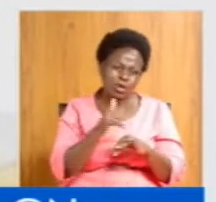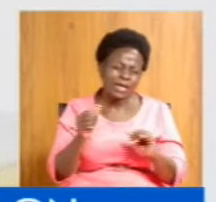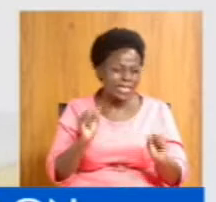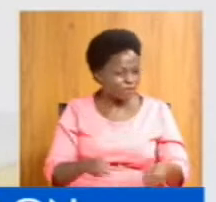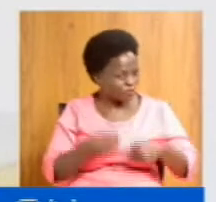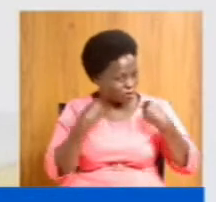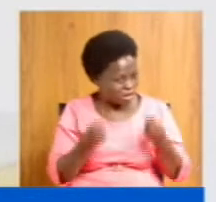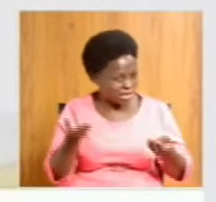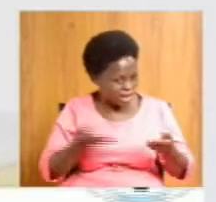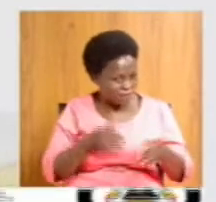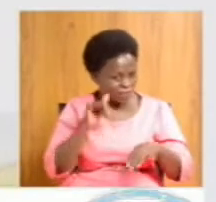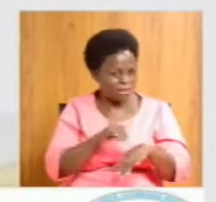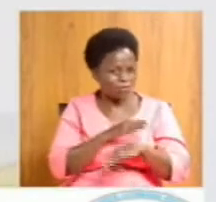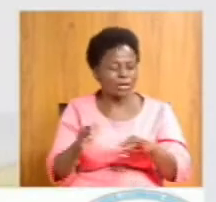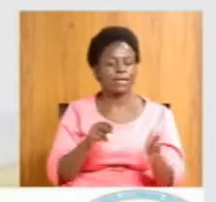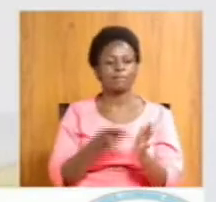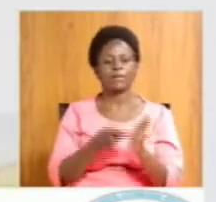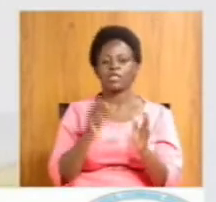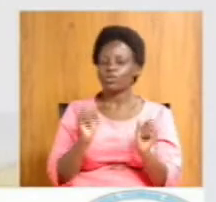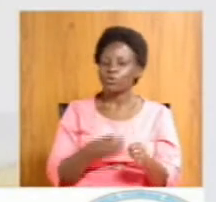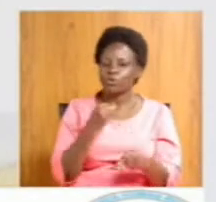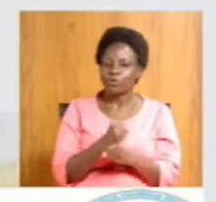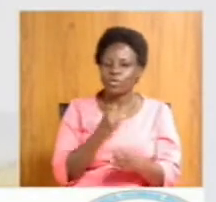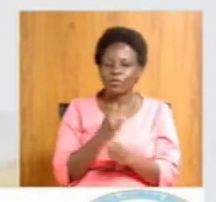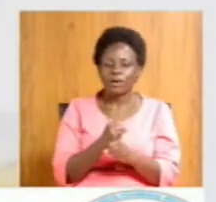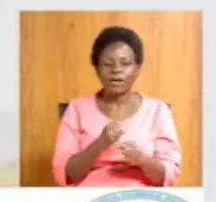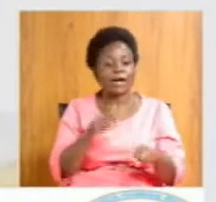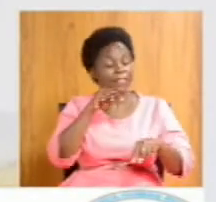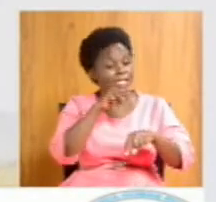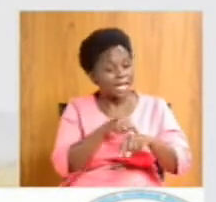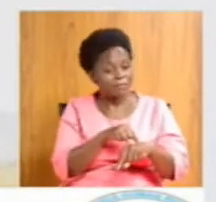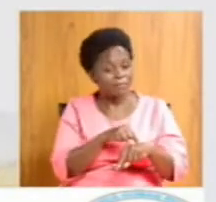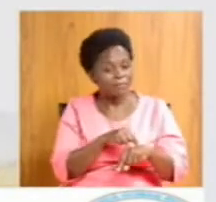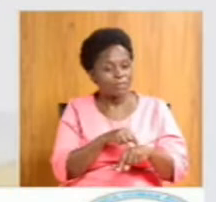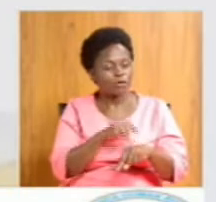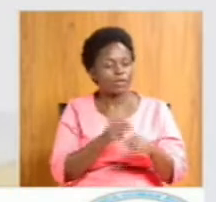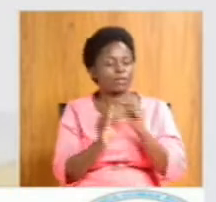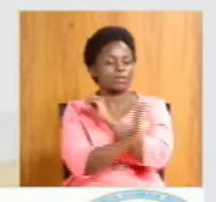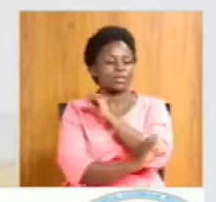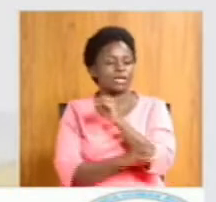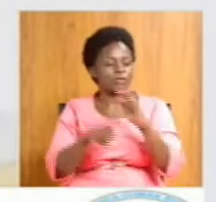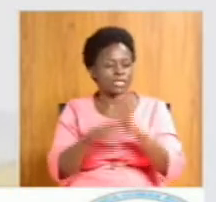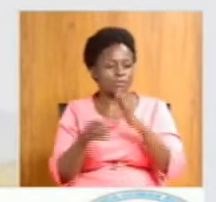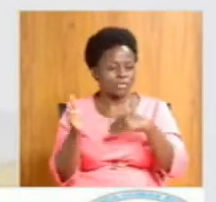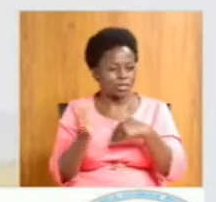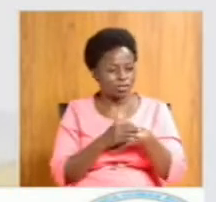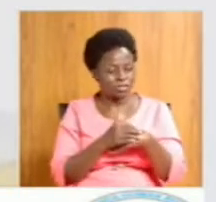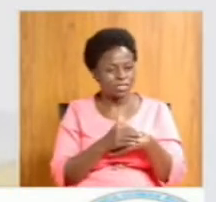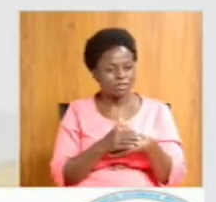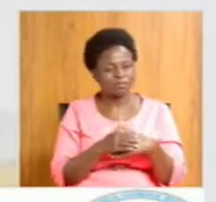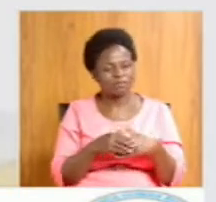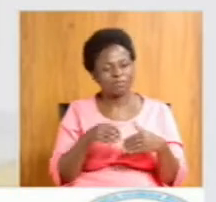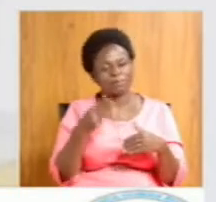if you can't have them online, it means you won't work in a time when the country has been locked down for maybe 40